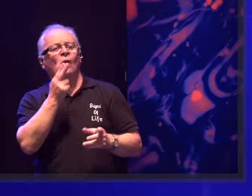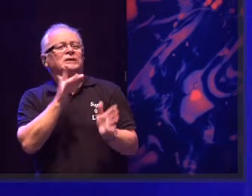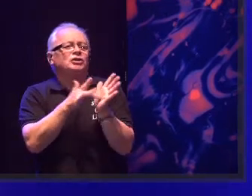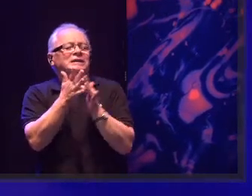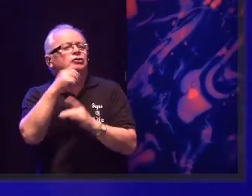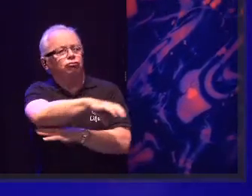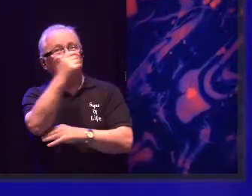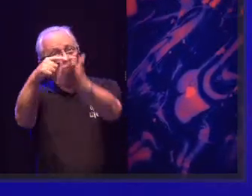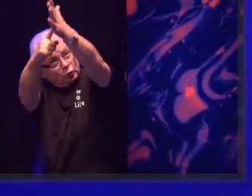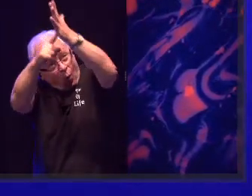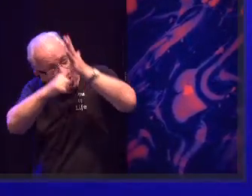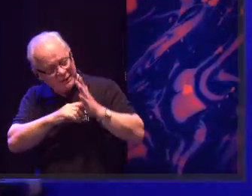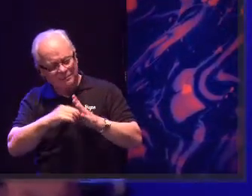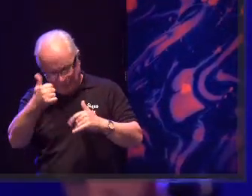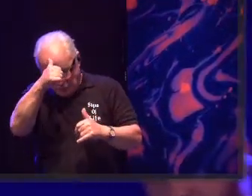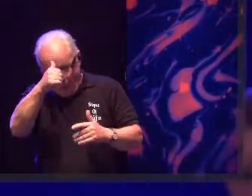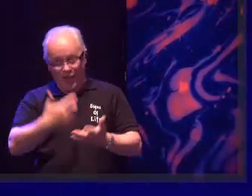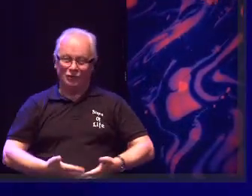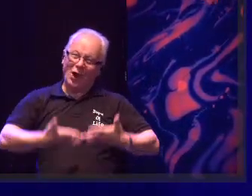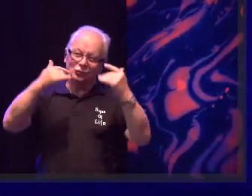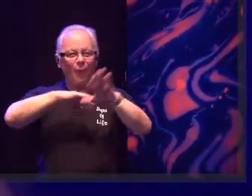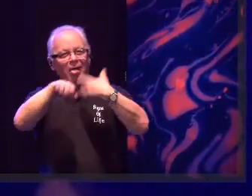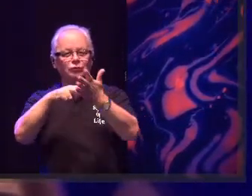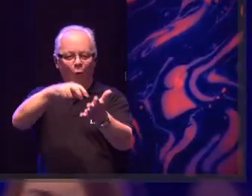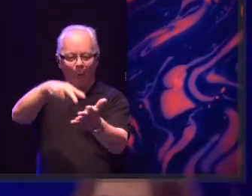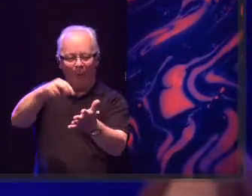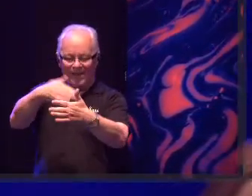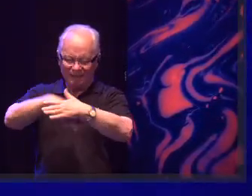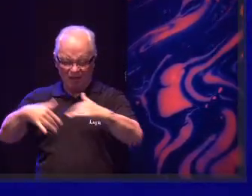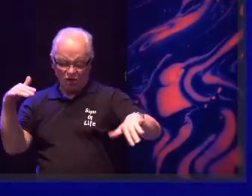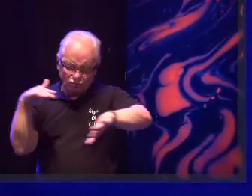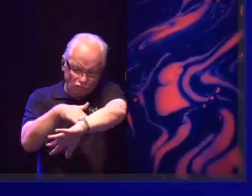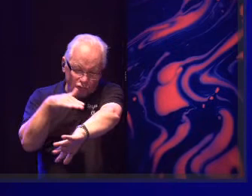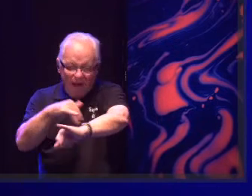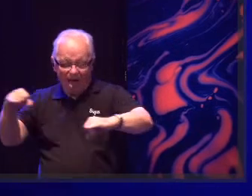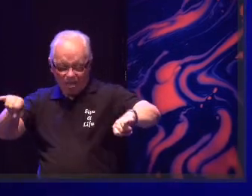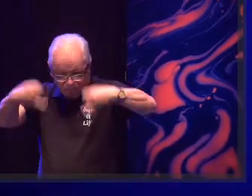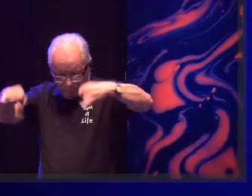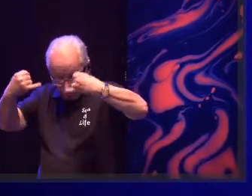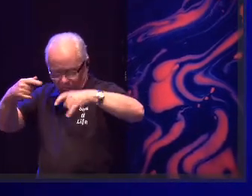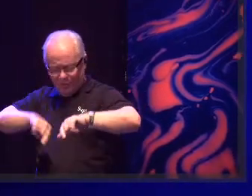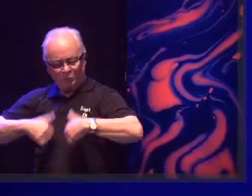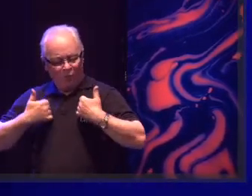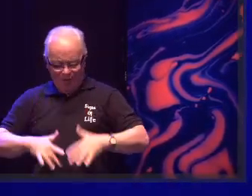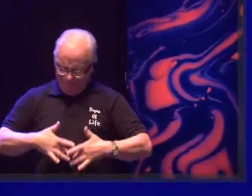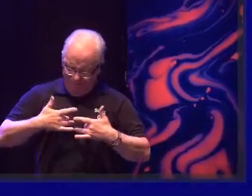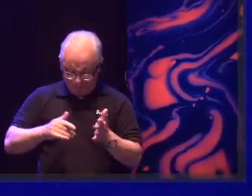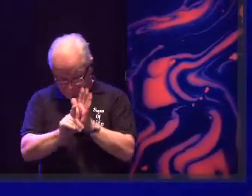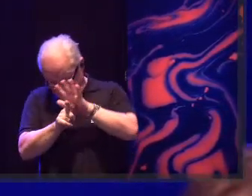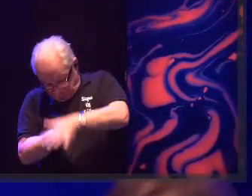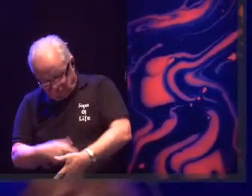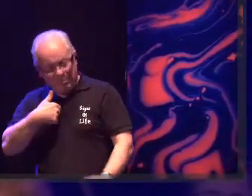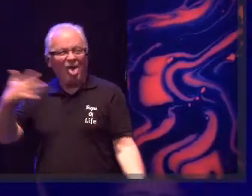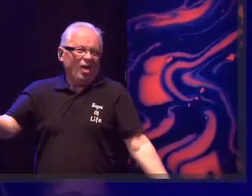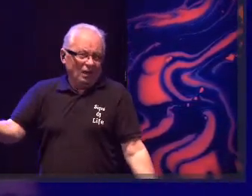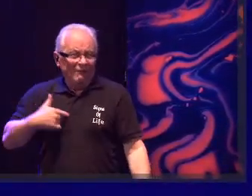revealed. Count it all joy in the trial this morning. Count it all joy when you feel like you're perishing. Count it all joy when you